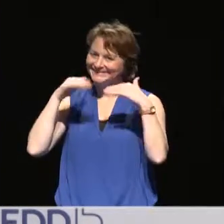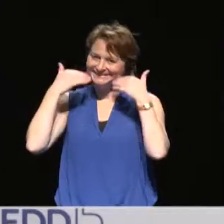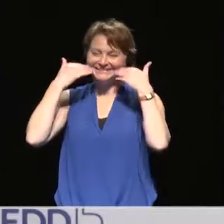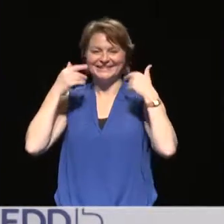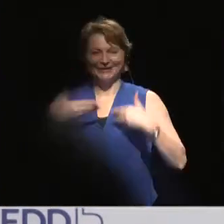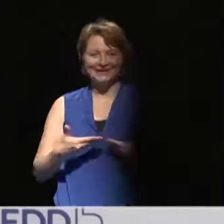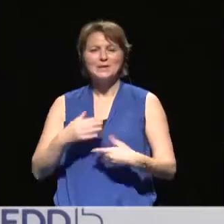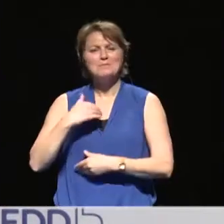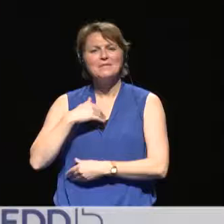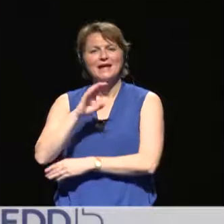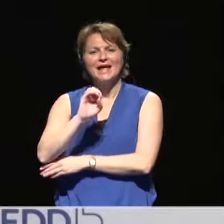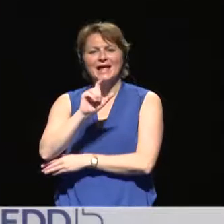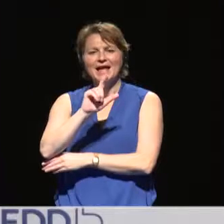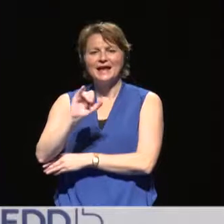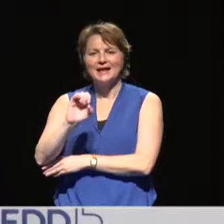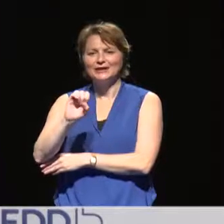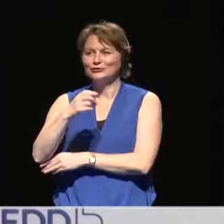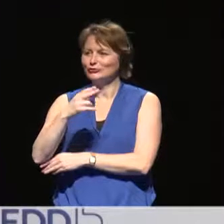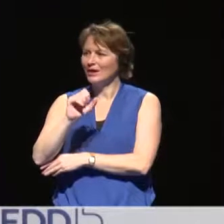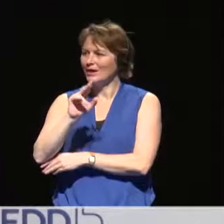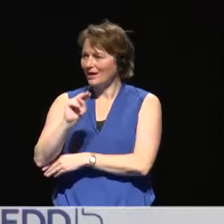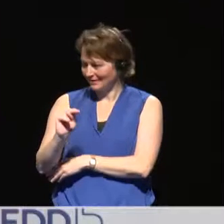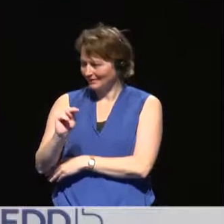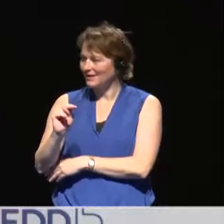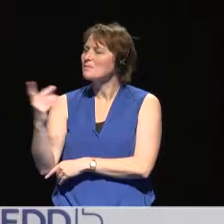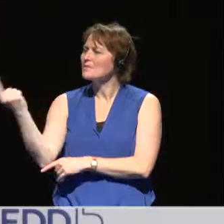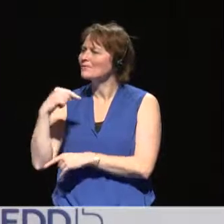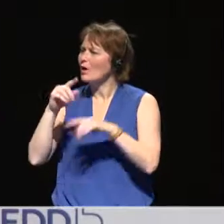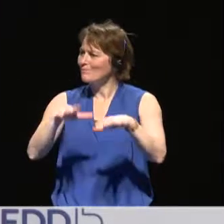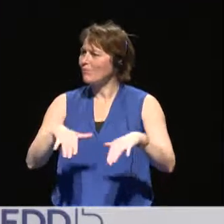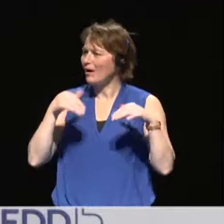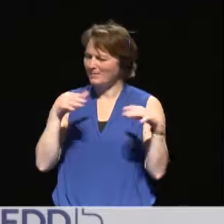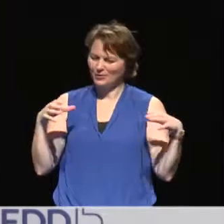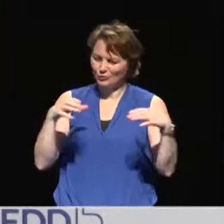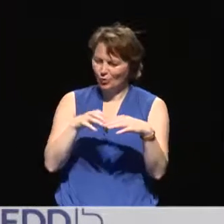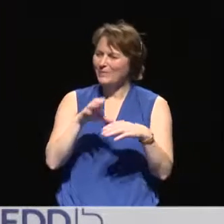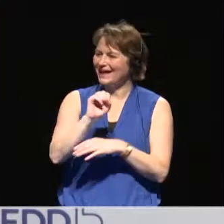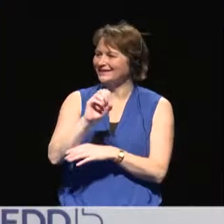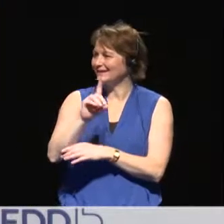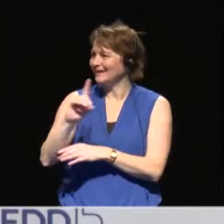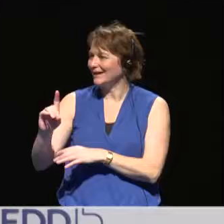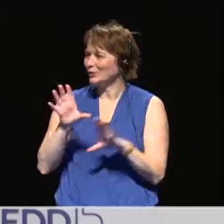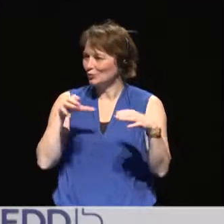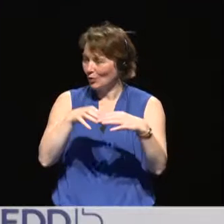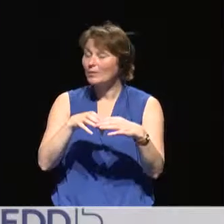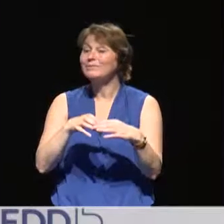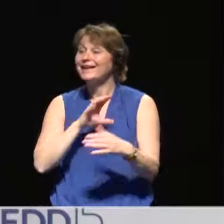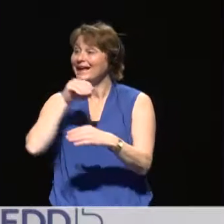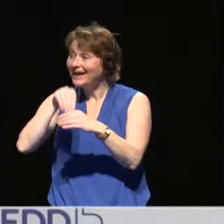Schlein, MEP from the S&D group. I'm also part of the Development Committee